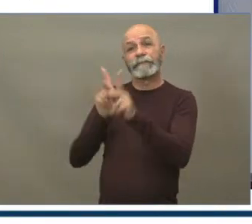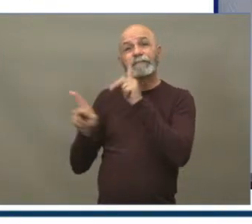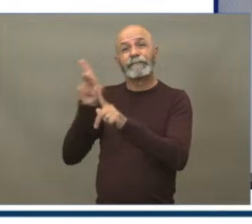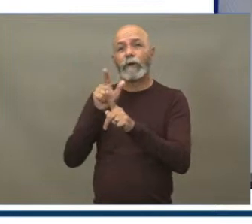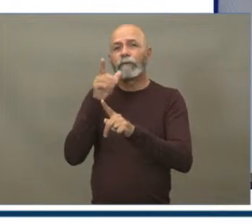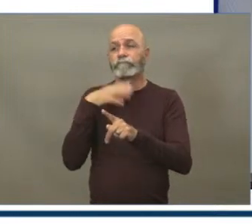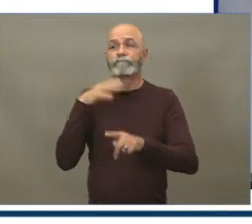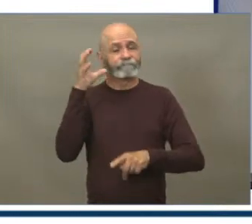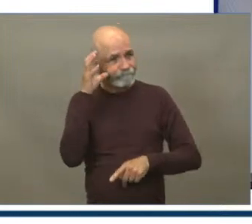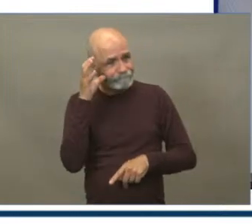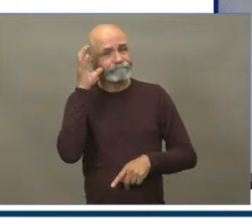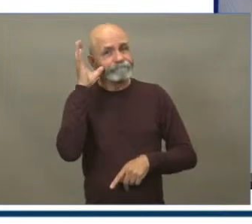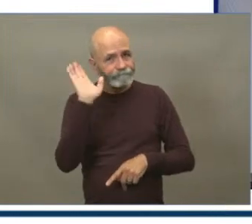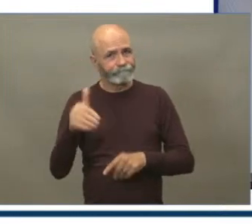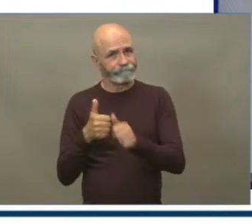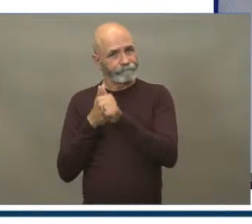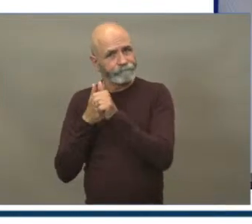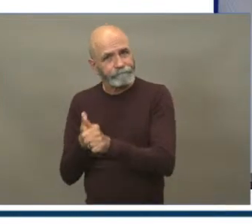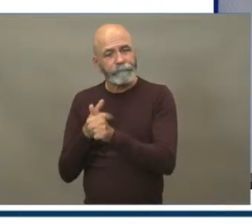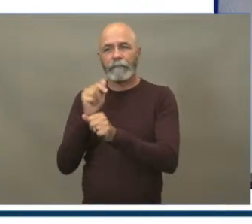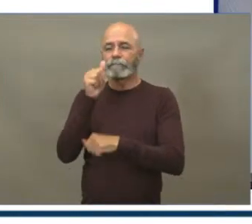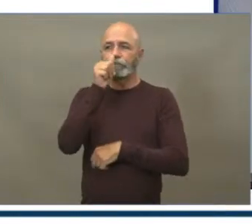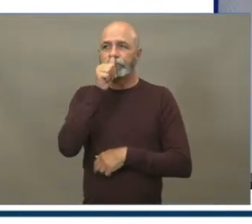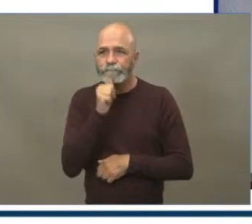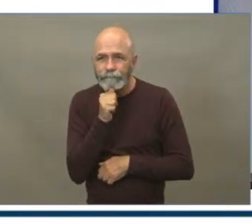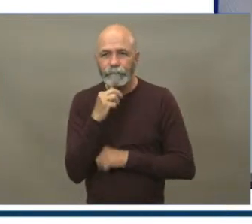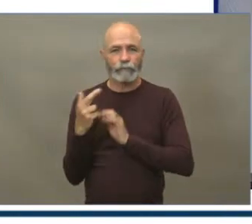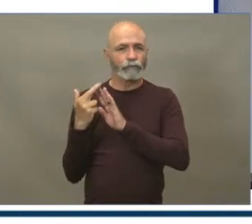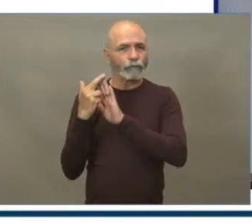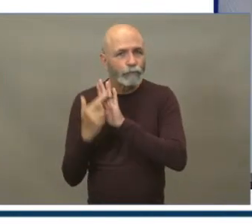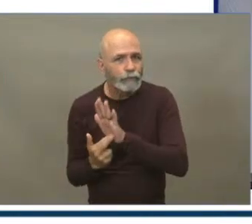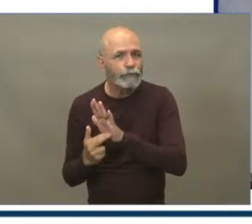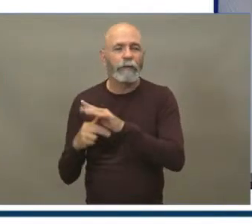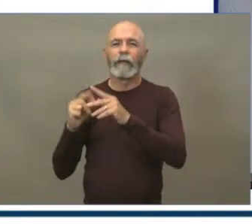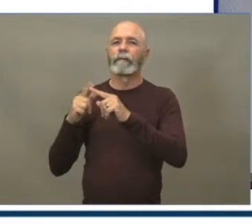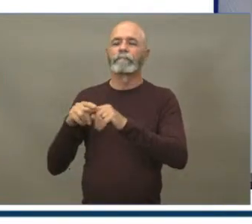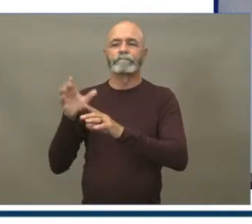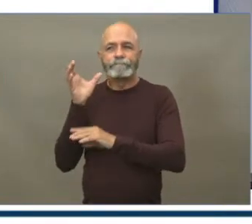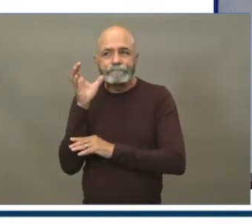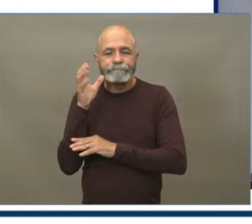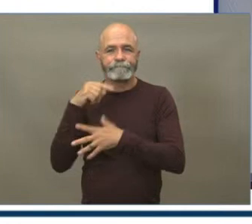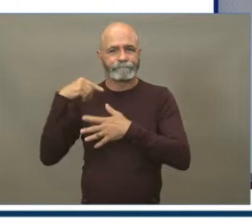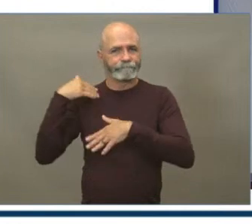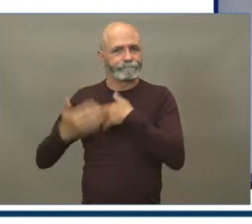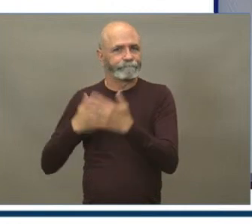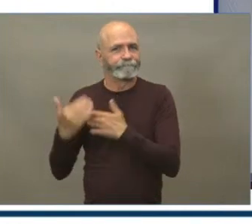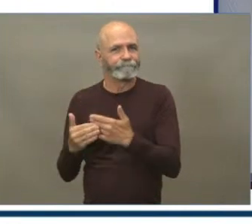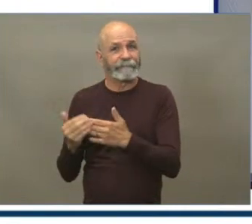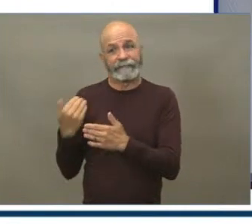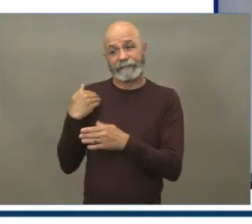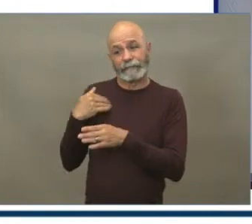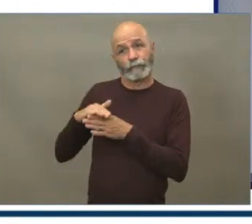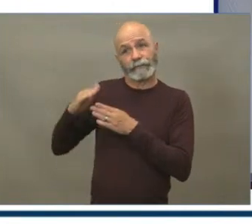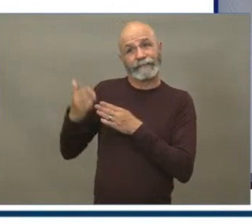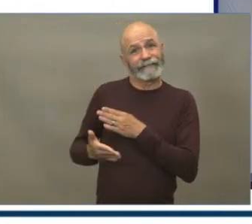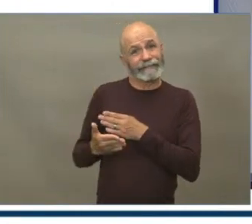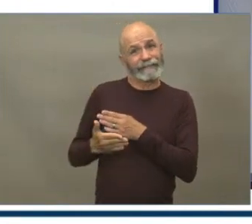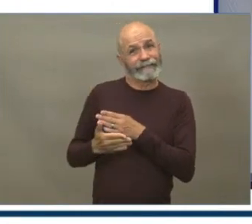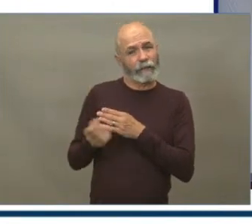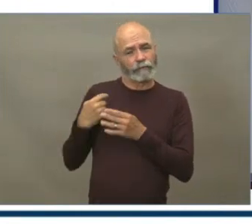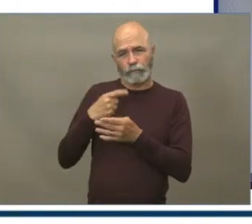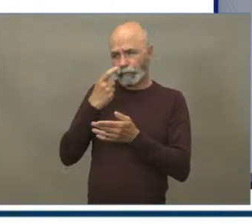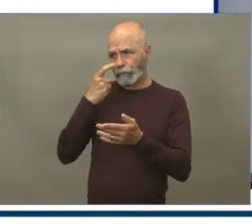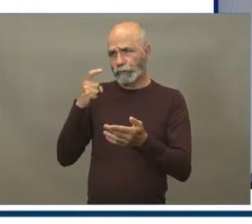cooperation and your patience and your good compliance with the regulations as of late this weekend. I noticed it was